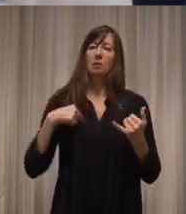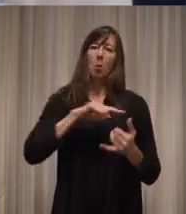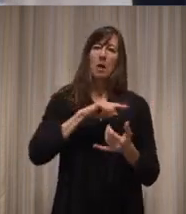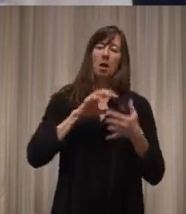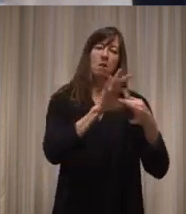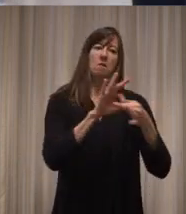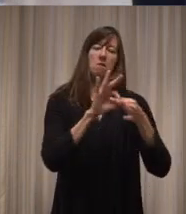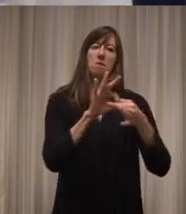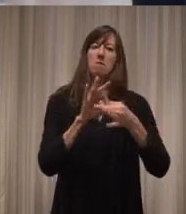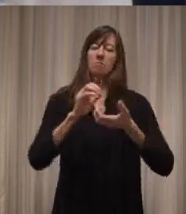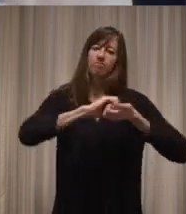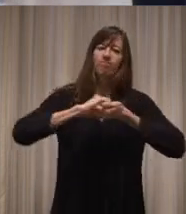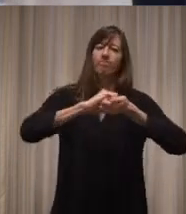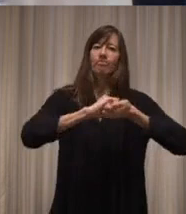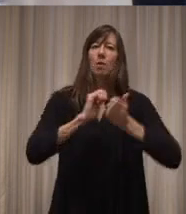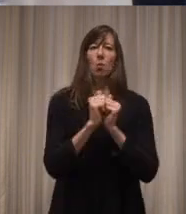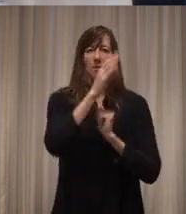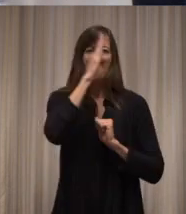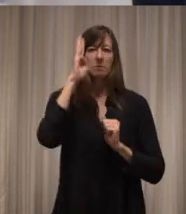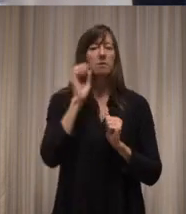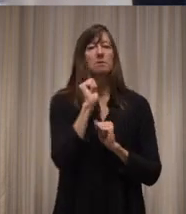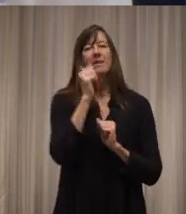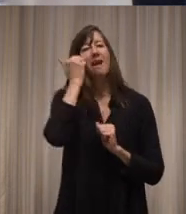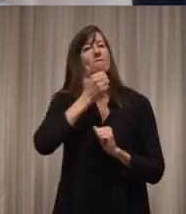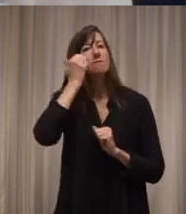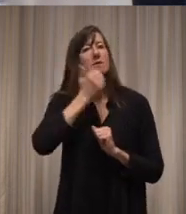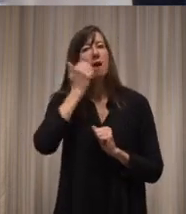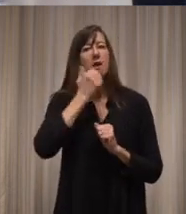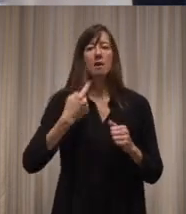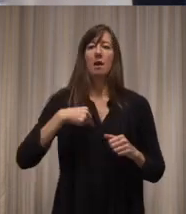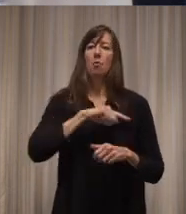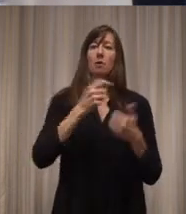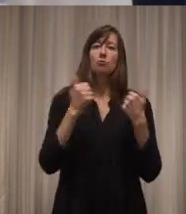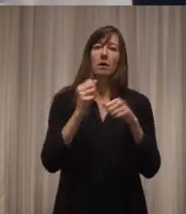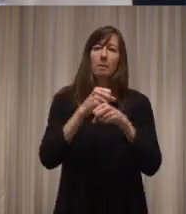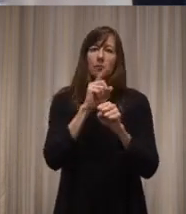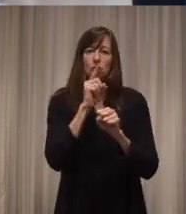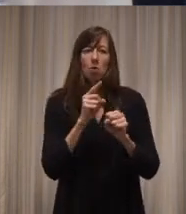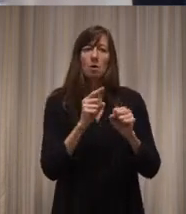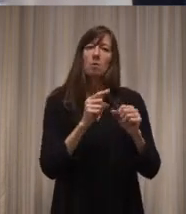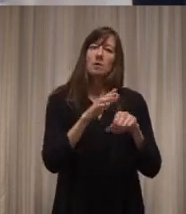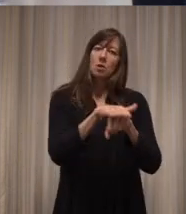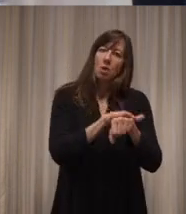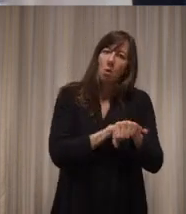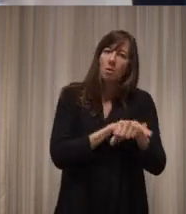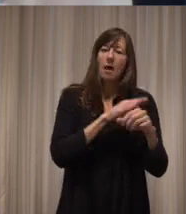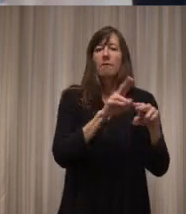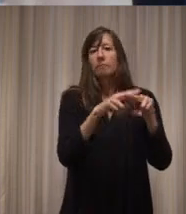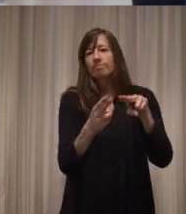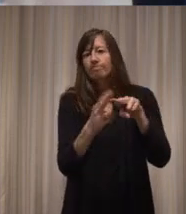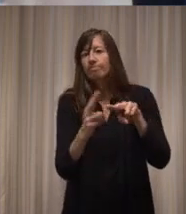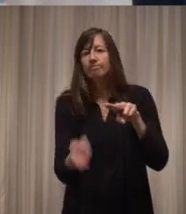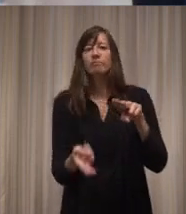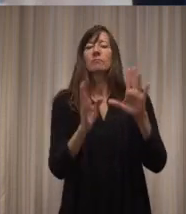our hospital numbers going up. And we're doing everything we can to address that here at our level. And again, asking each of